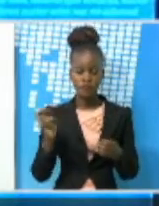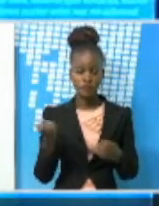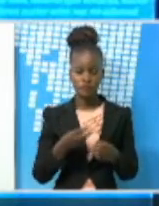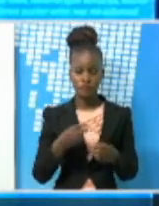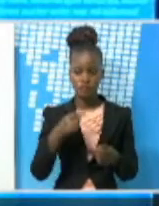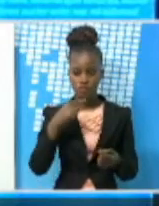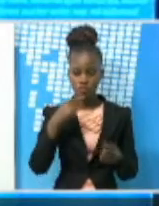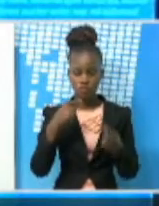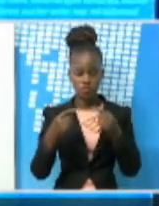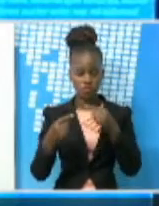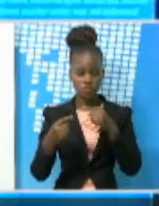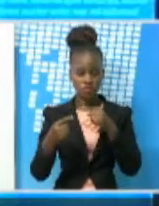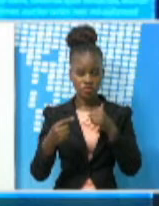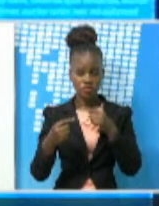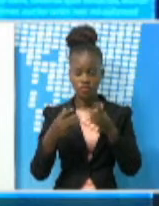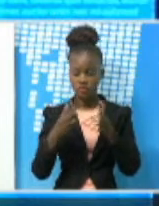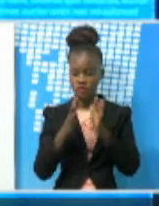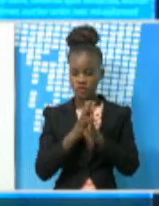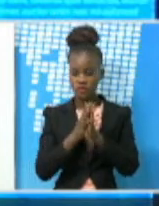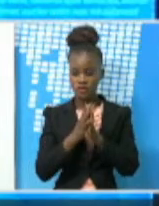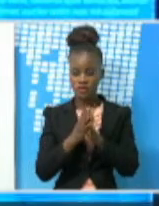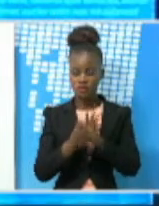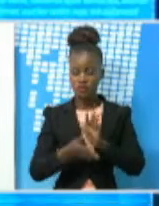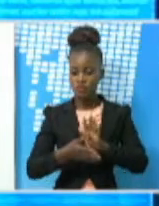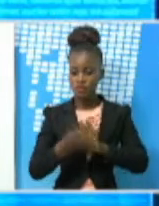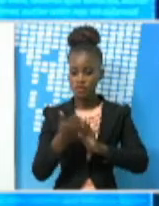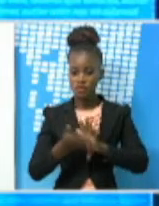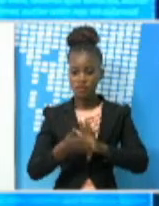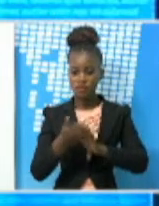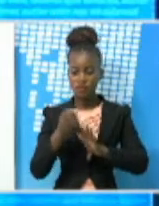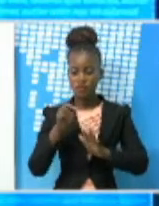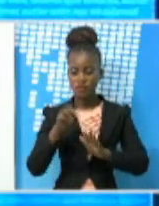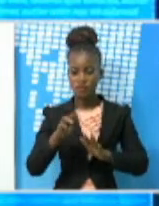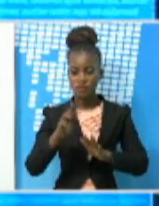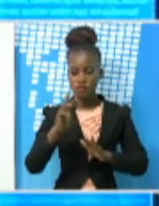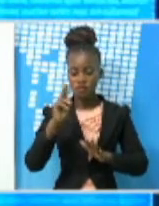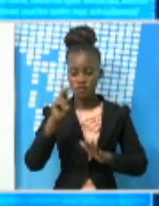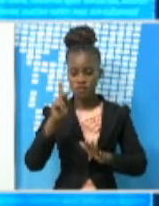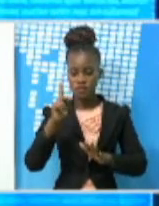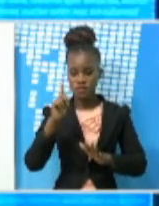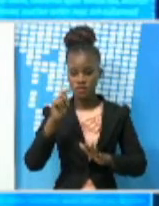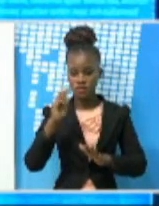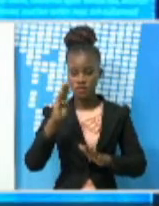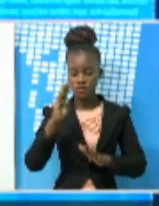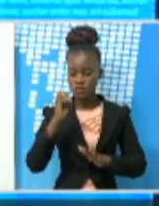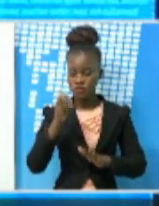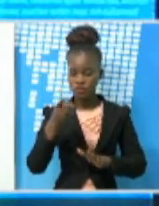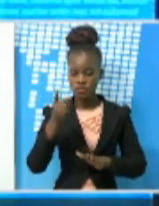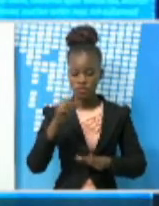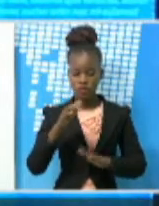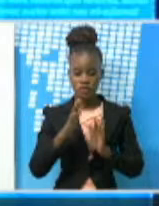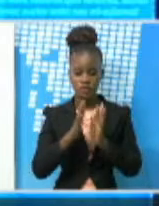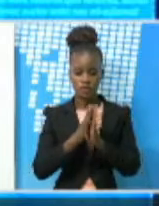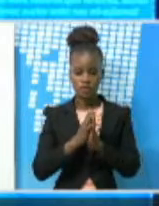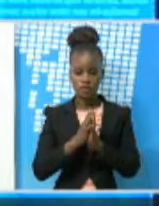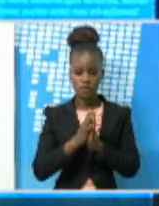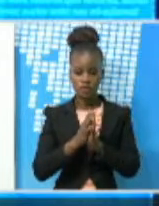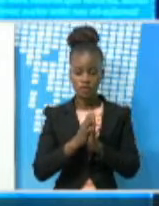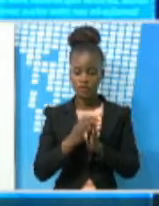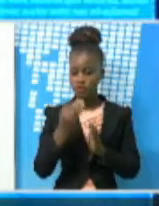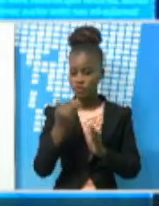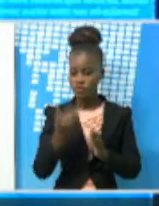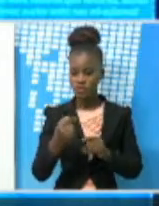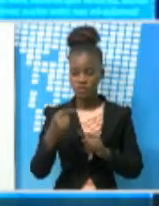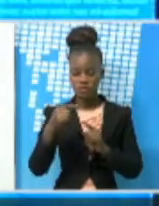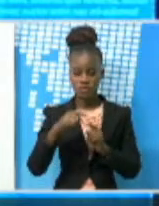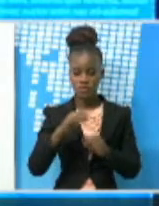court discussions. As earlier today, Jupiter passed out candidates fit for the labor market and entrepreneurship. Now, such are some of the